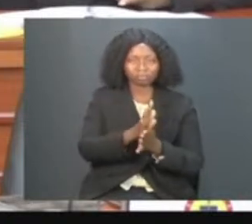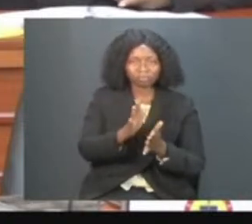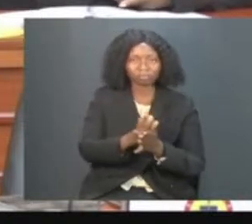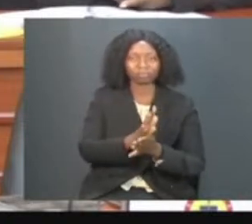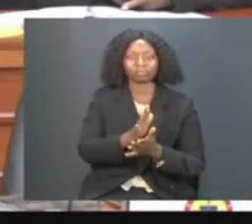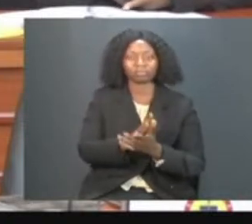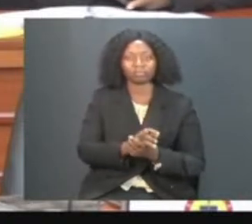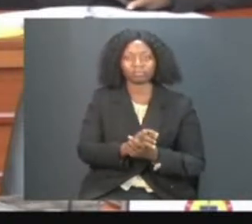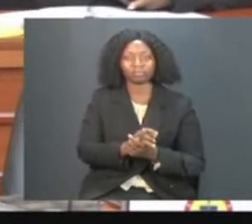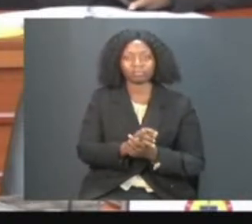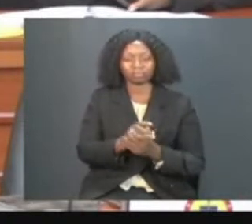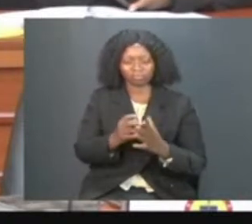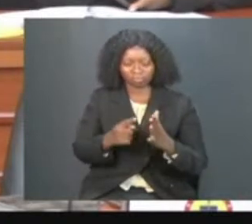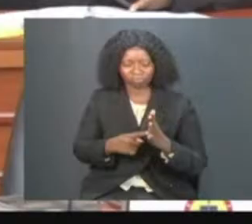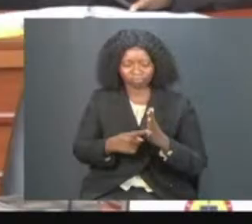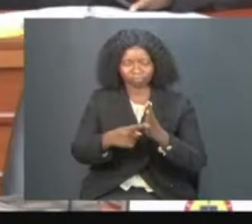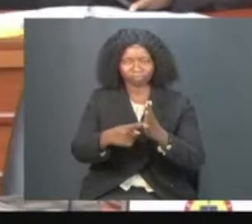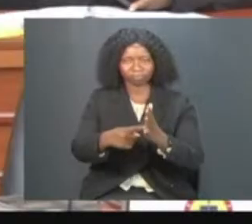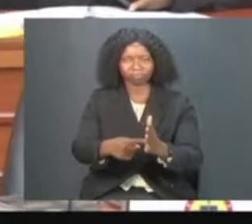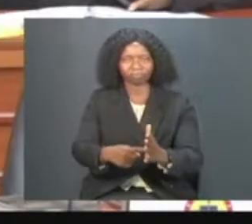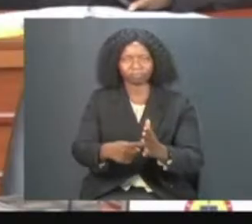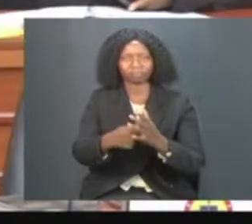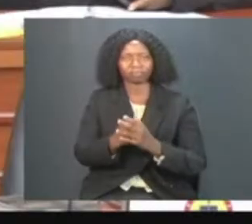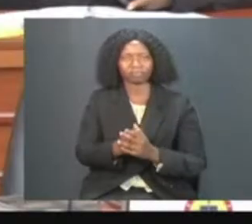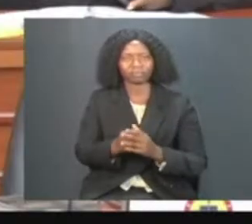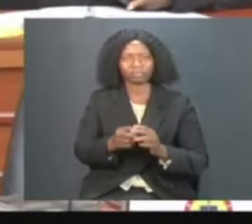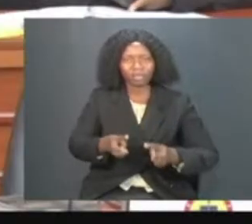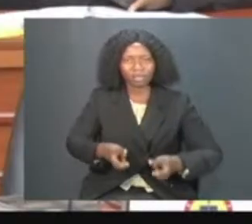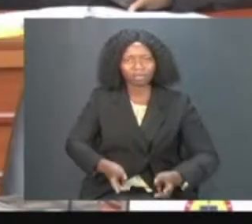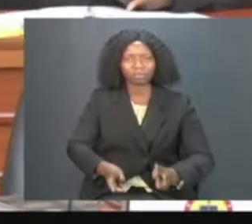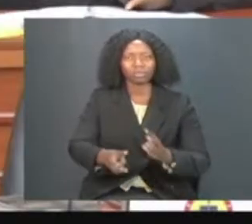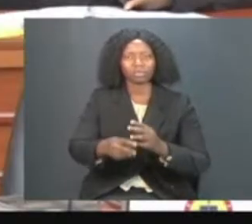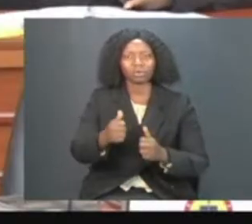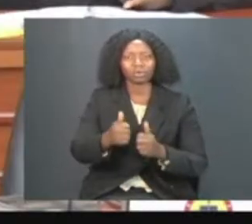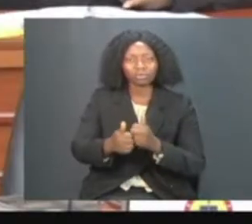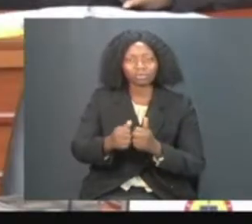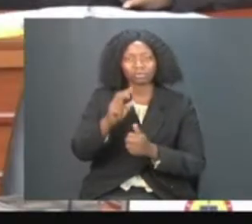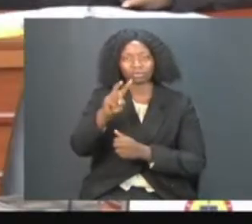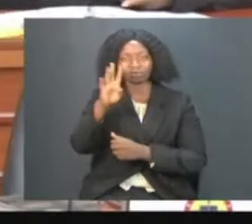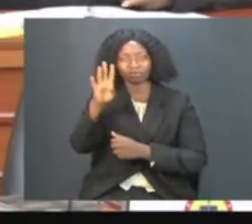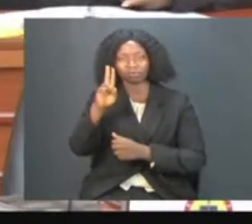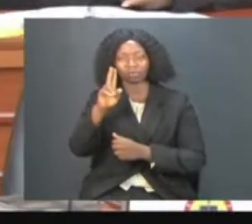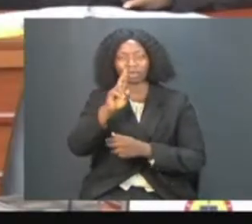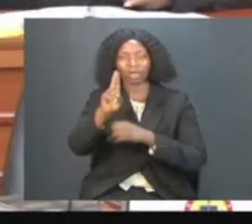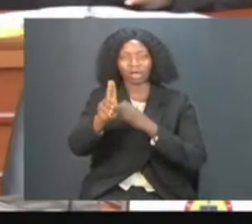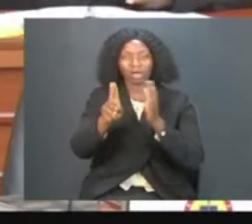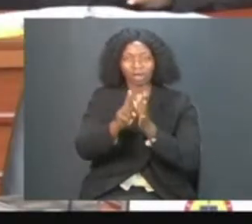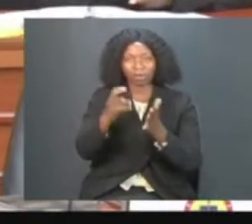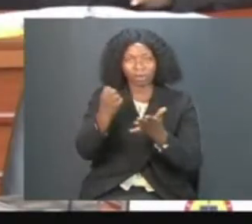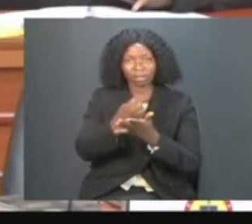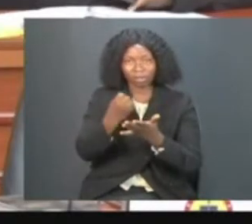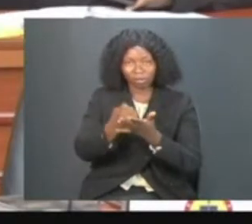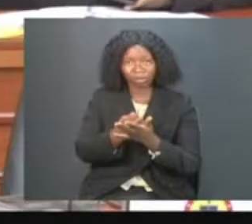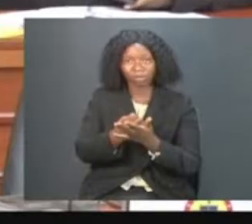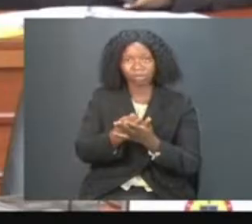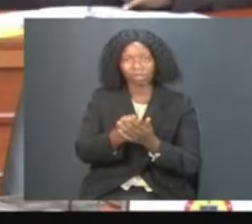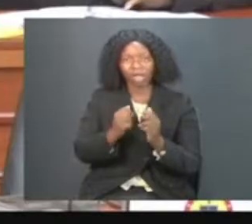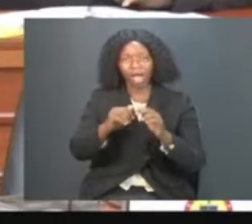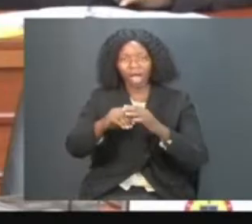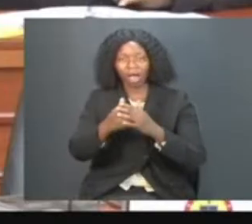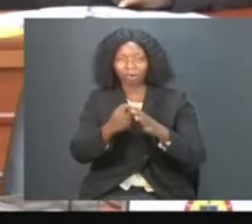that directs us as to the real ways in which the 24-hour economy is going to be